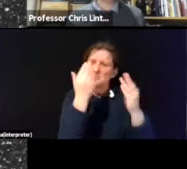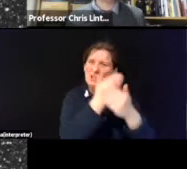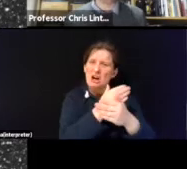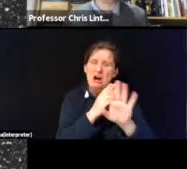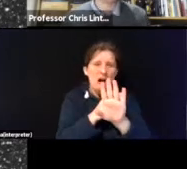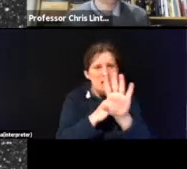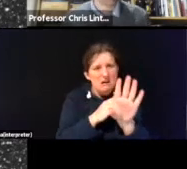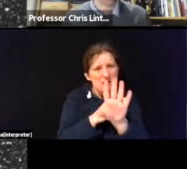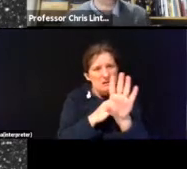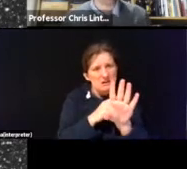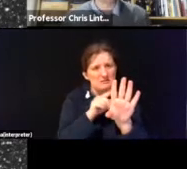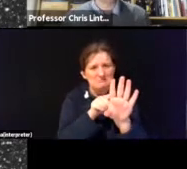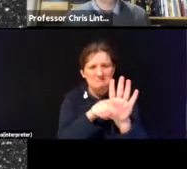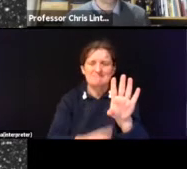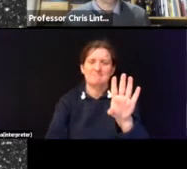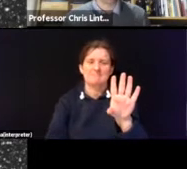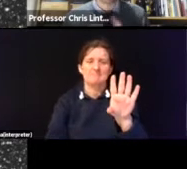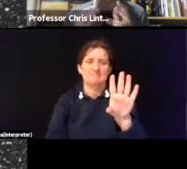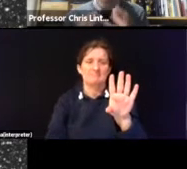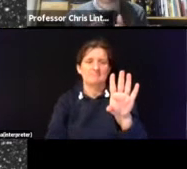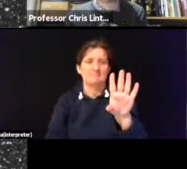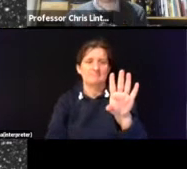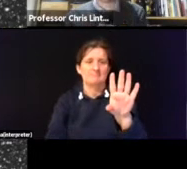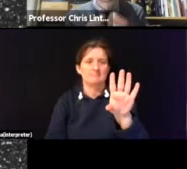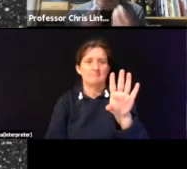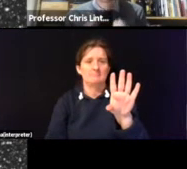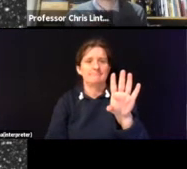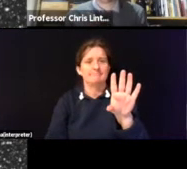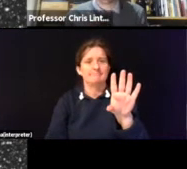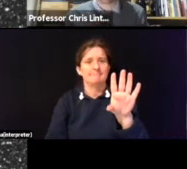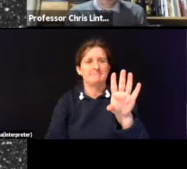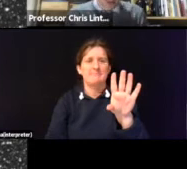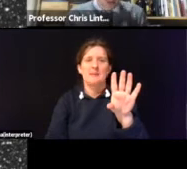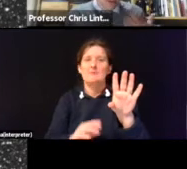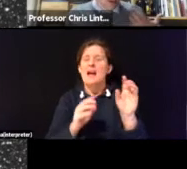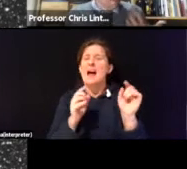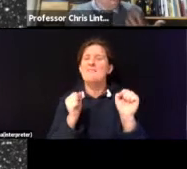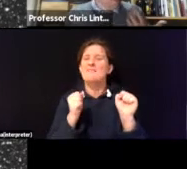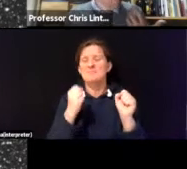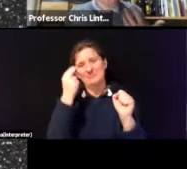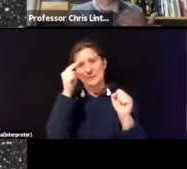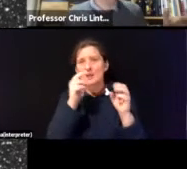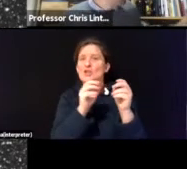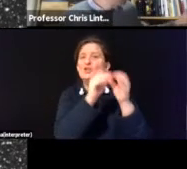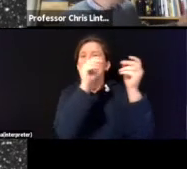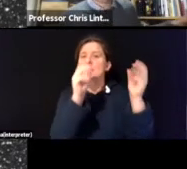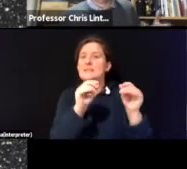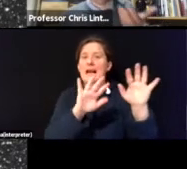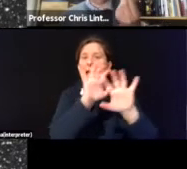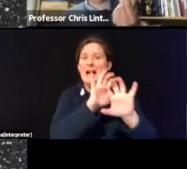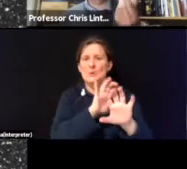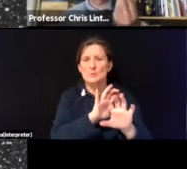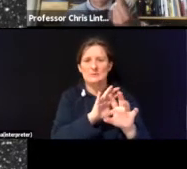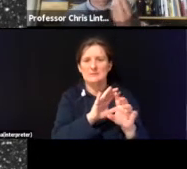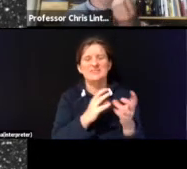That dark patch is a place where there's a dust cloud. And to astronomers, we don't mean sort